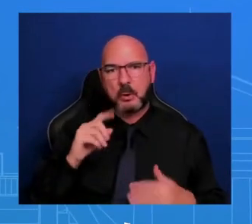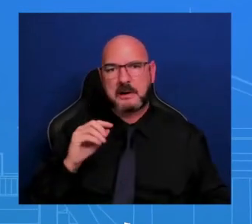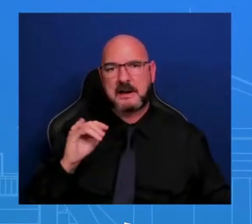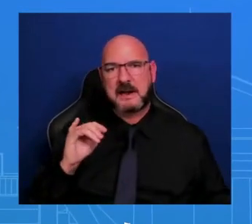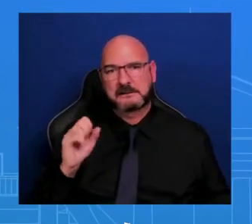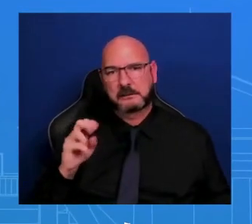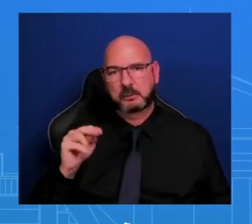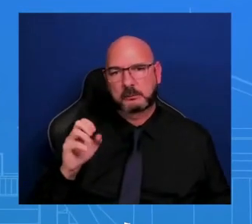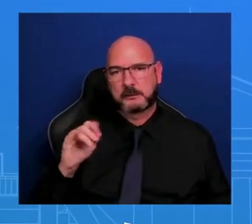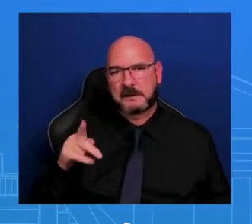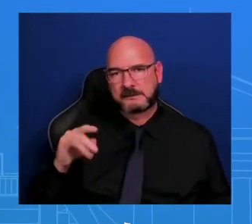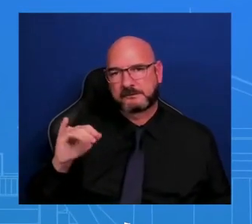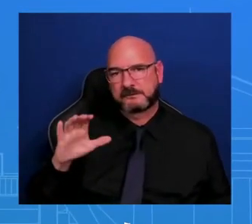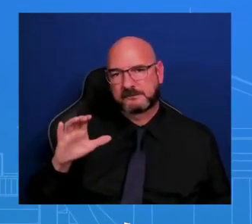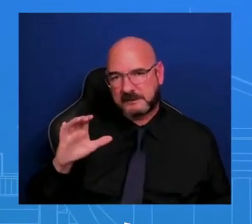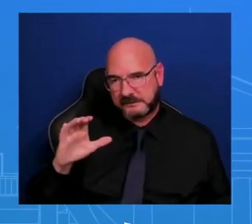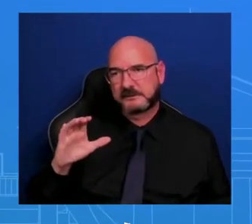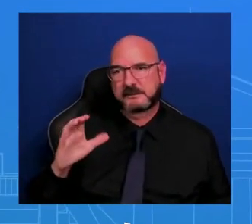what's being delayed?